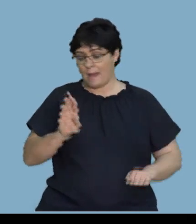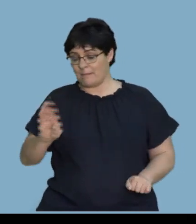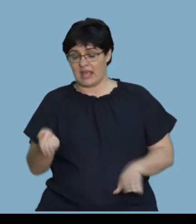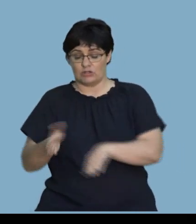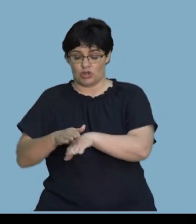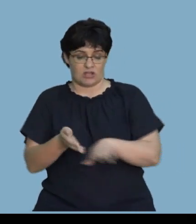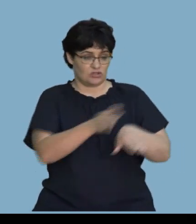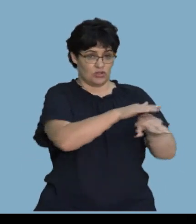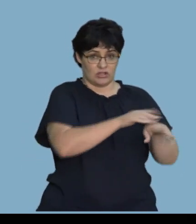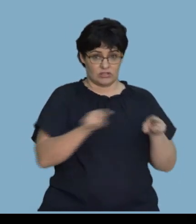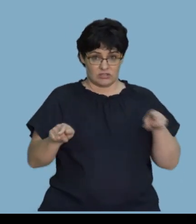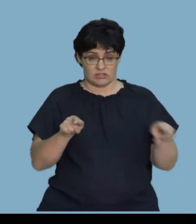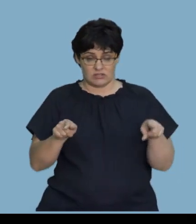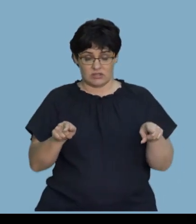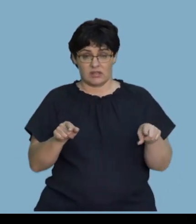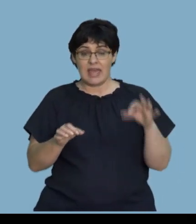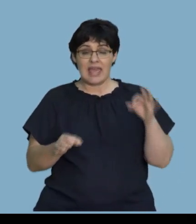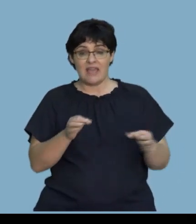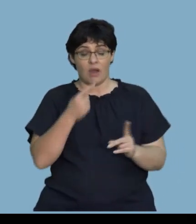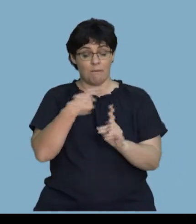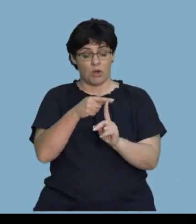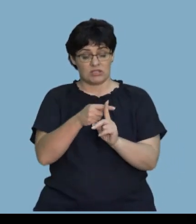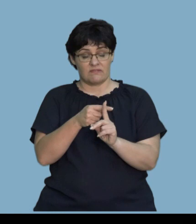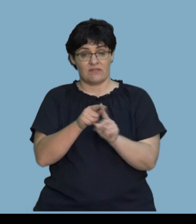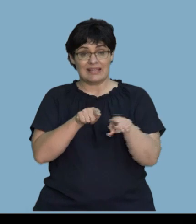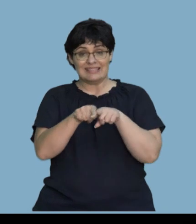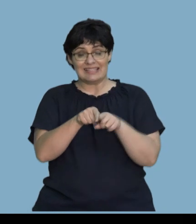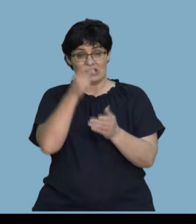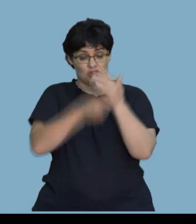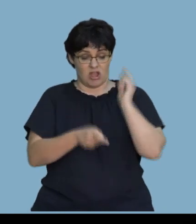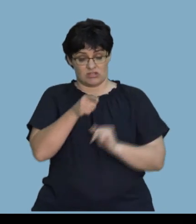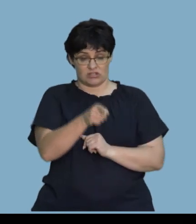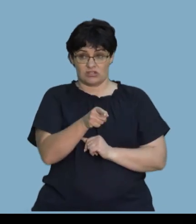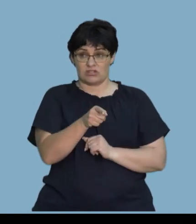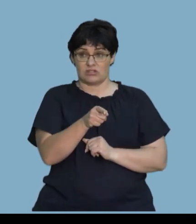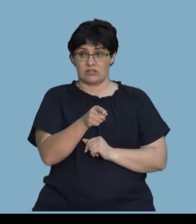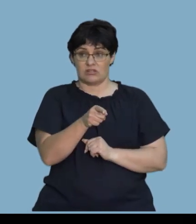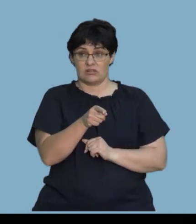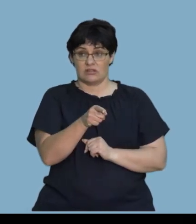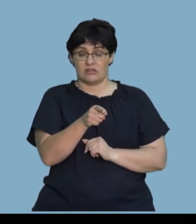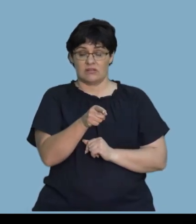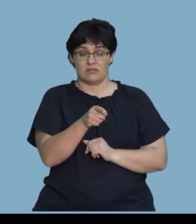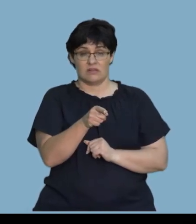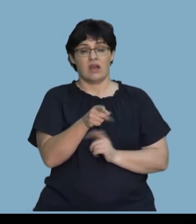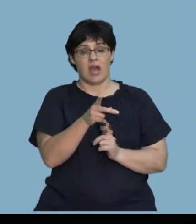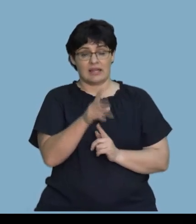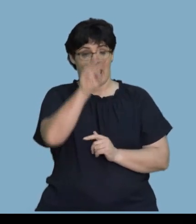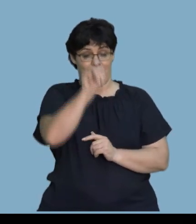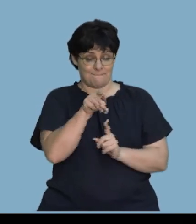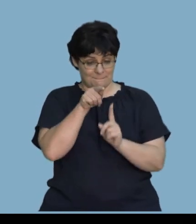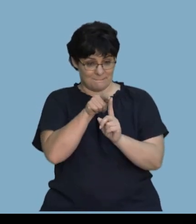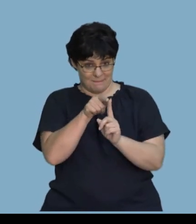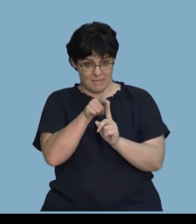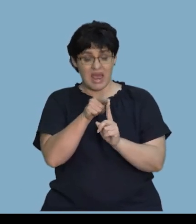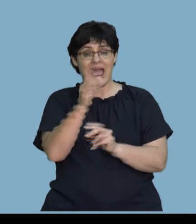B, such that if we place a positive test charge, right, that's the unit positive charge at point M, it